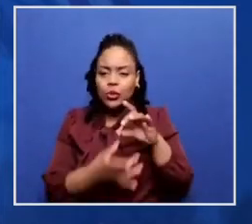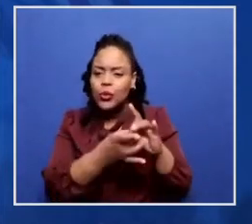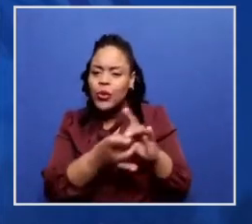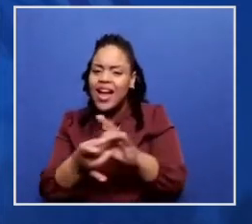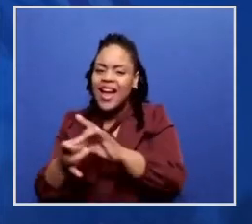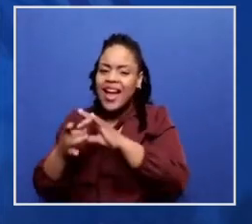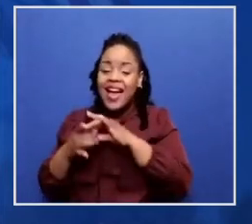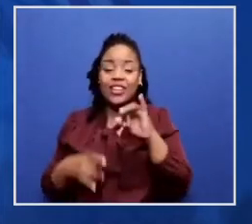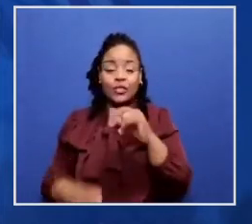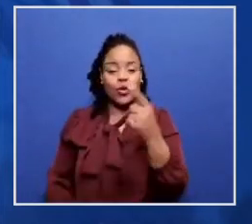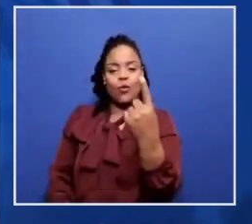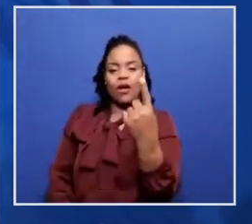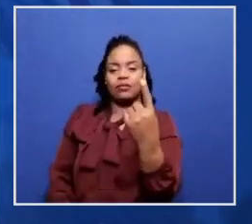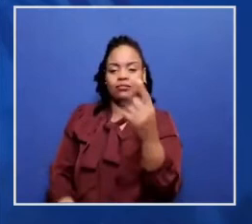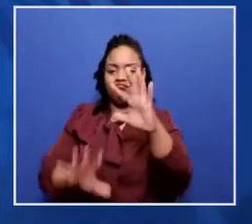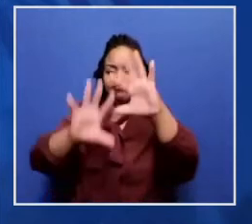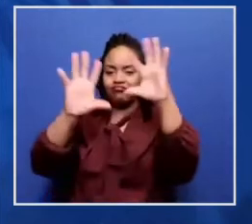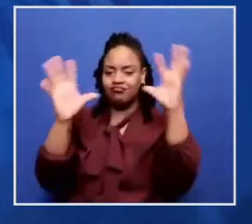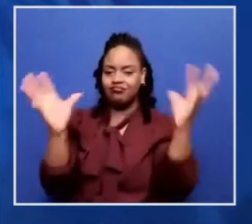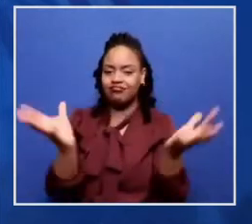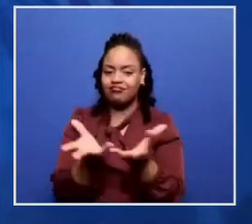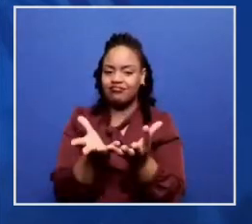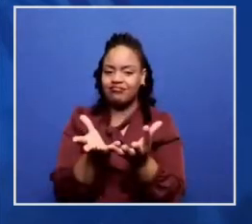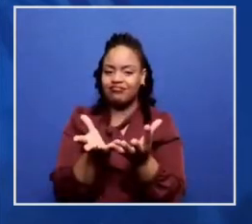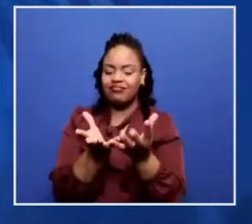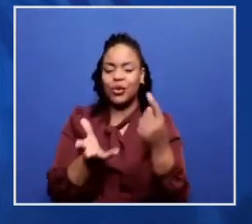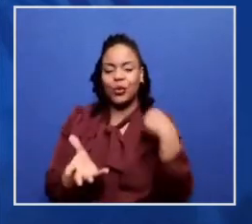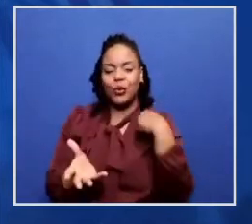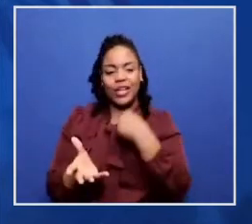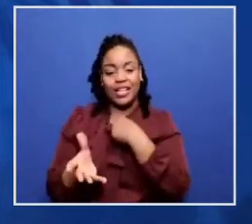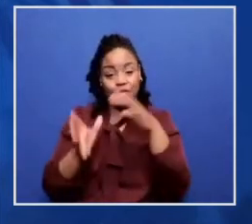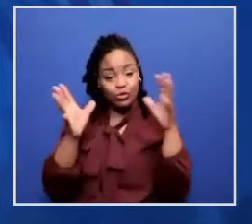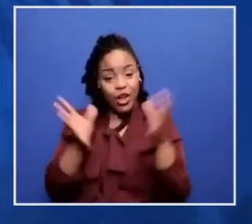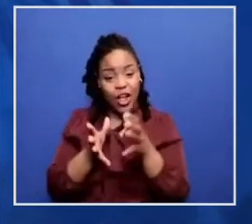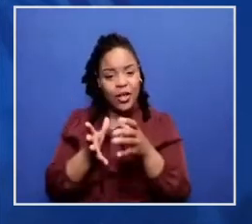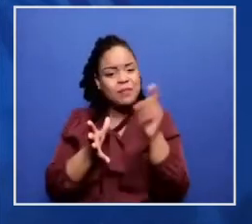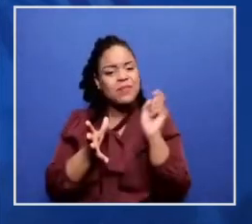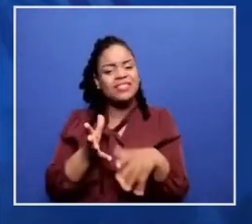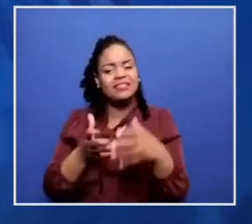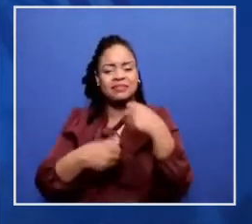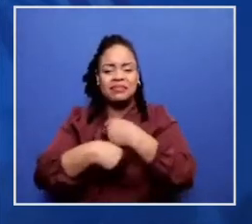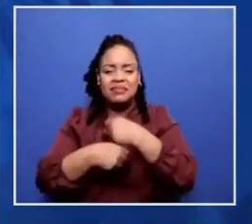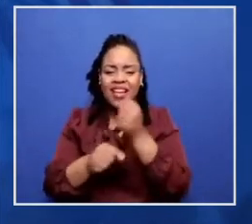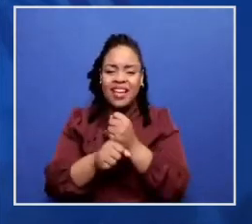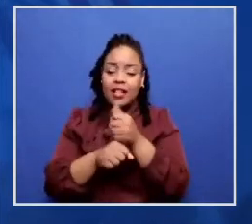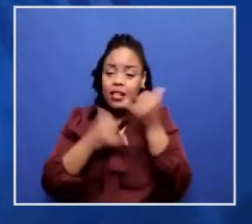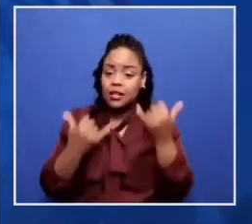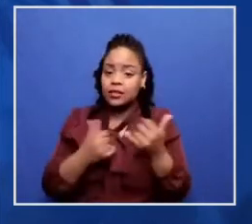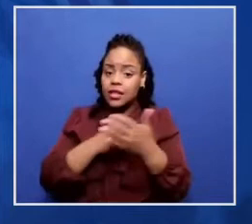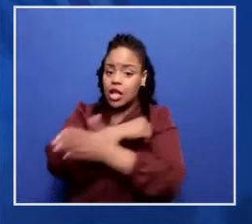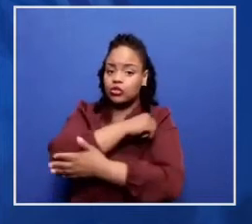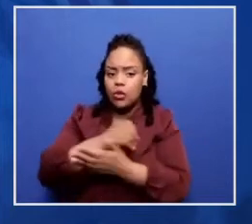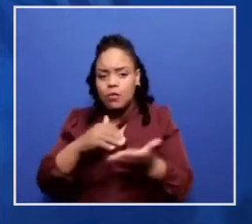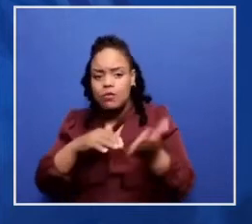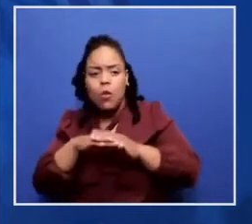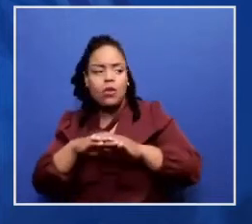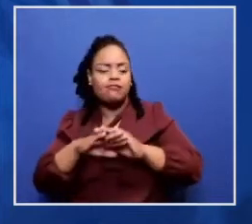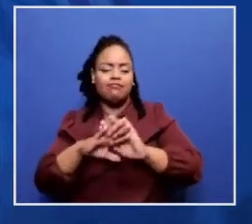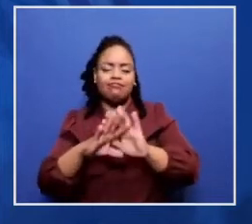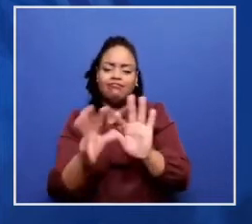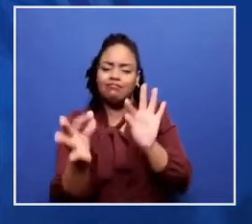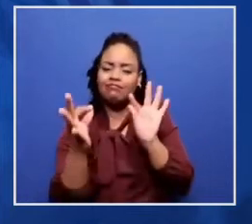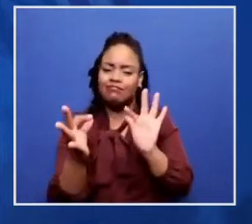of destiny. Because together we can make this country that truly more perfect union. So thank you, each of you, for everything that you're doing. Get out